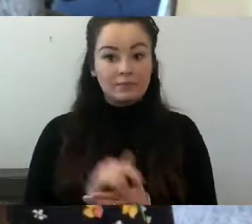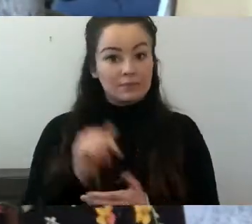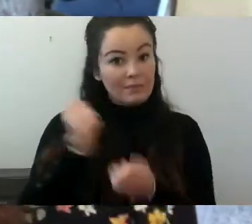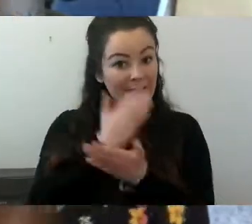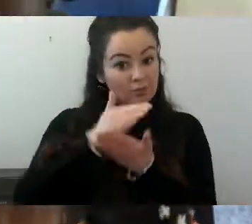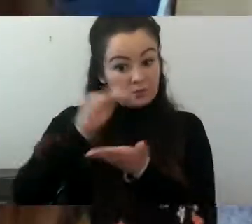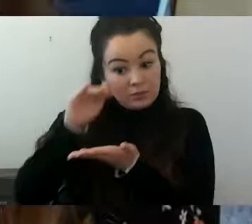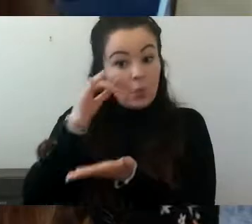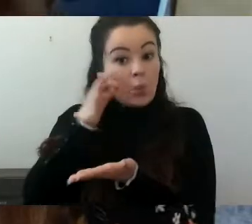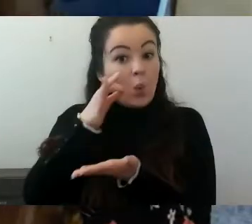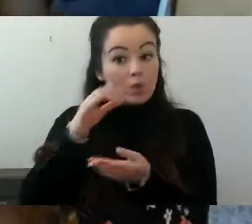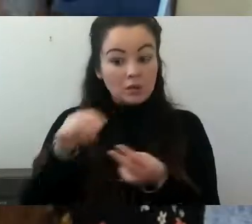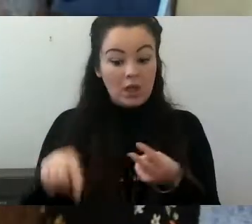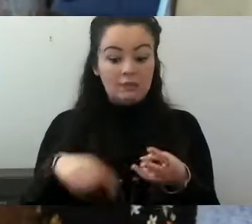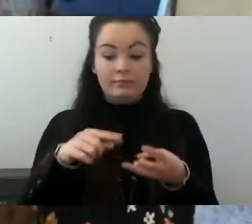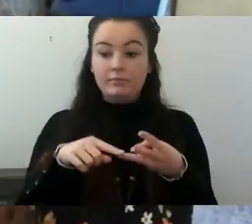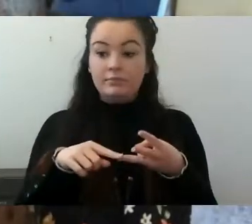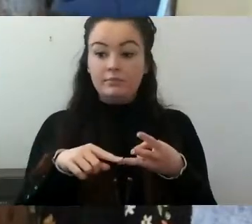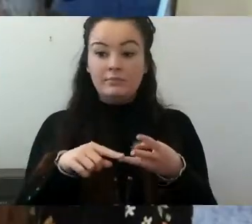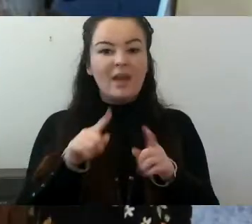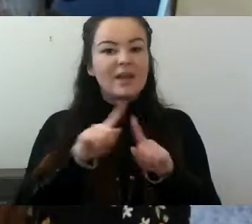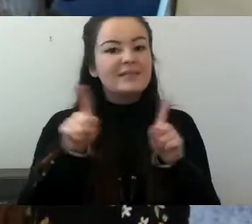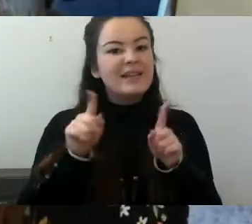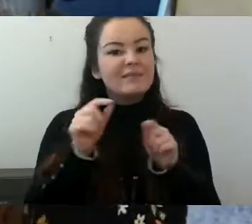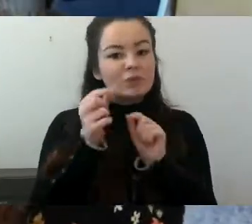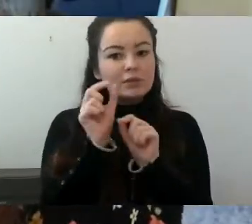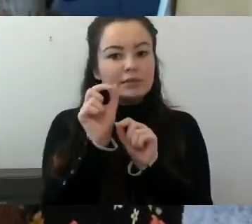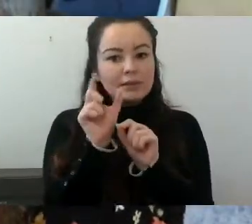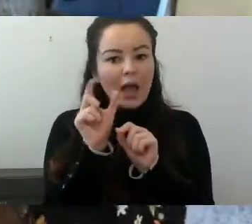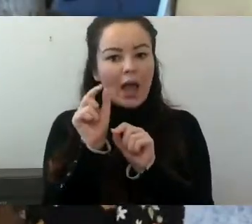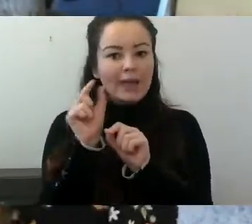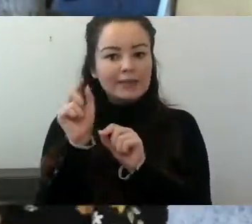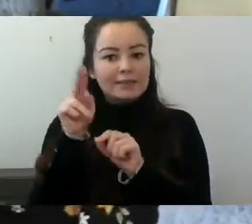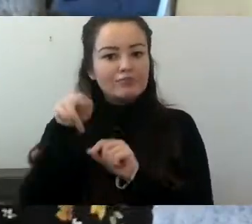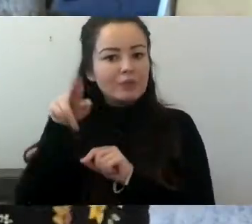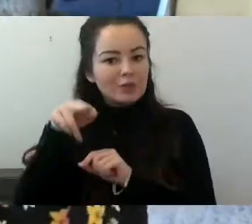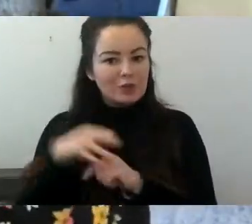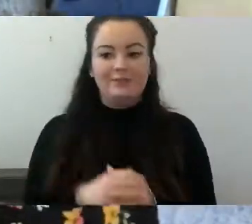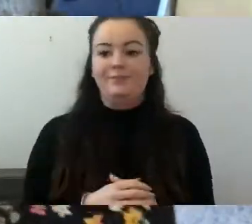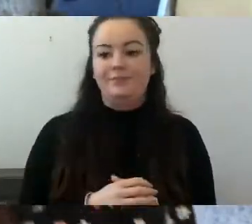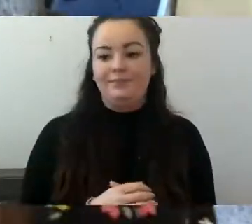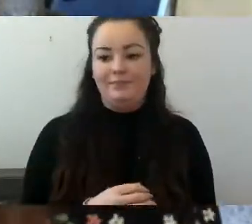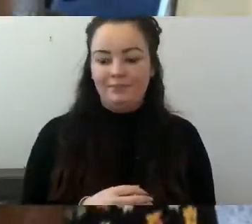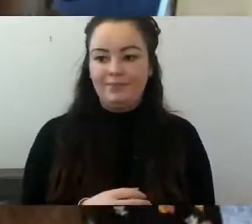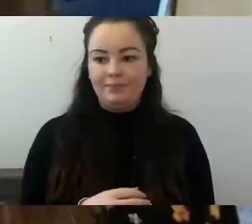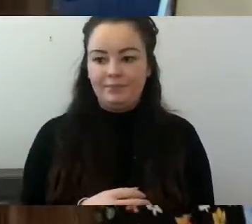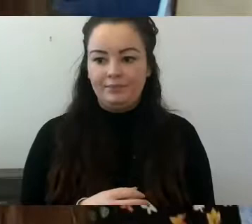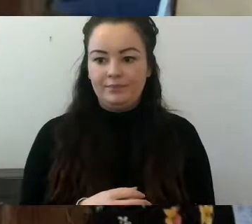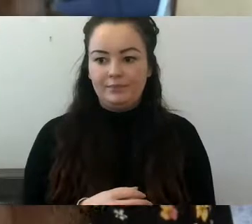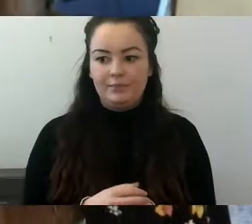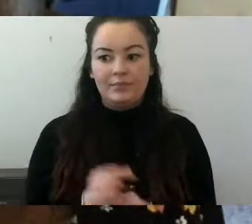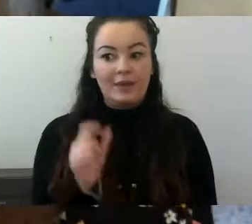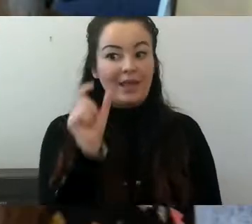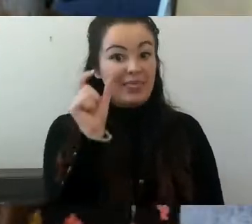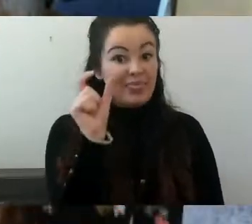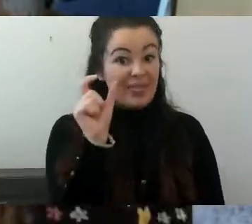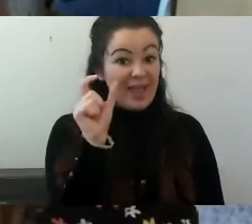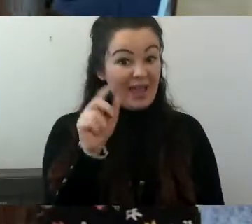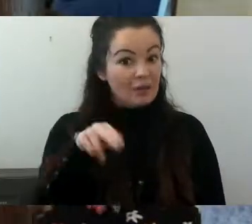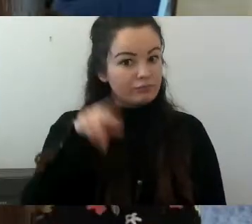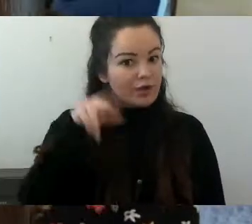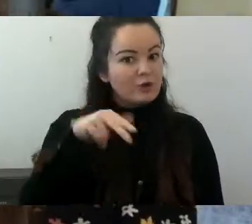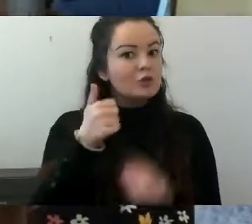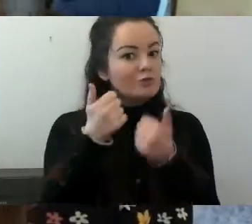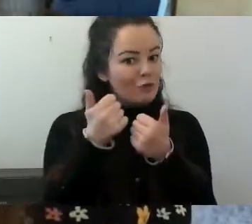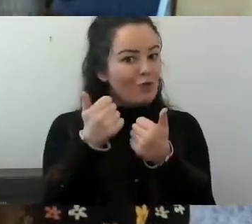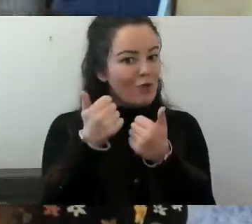a container of water, and some different sized paintbrushes. Thicker brushes are